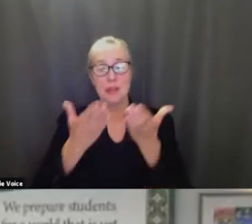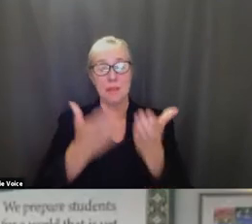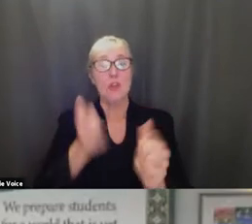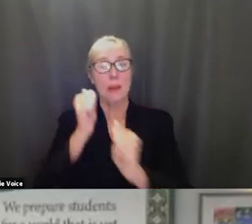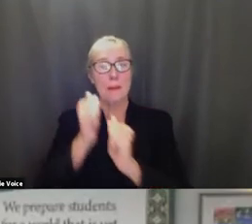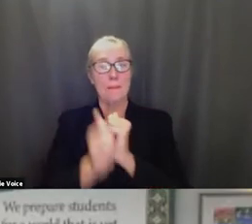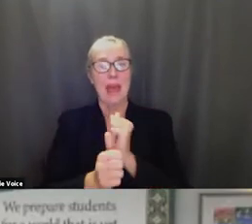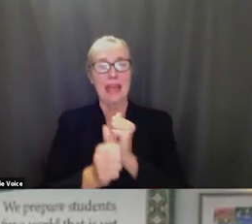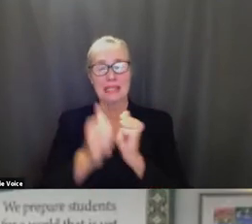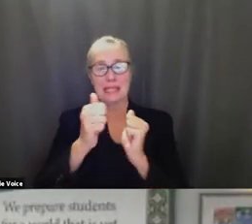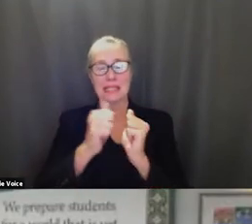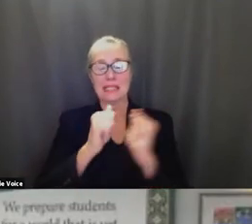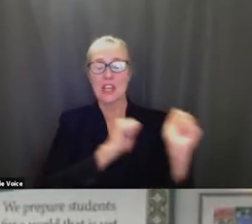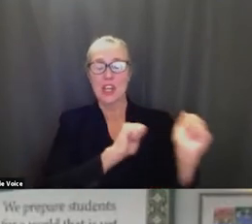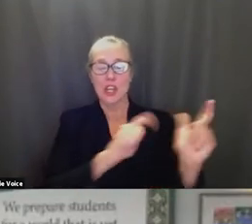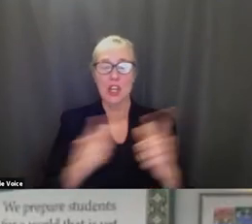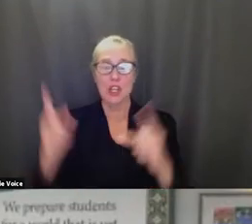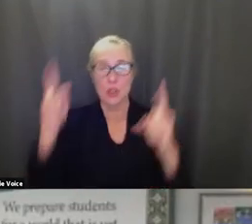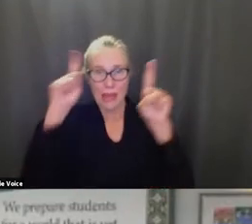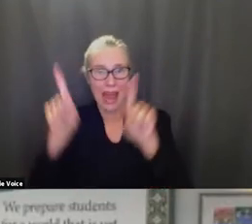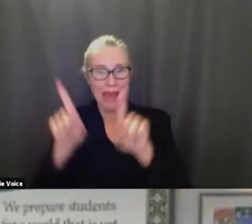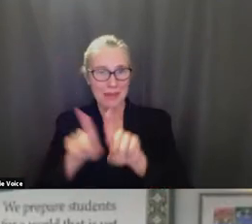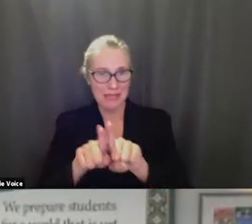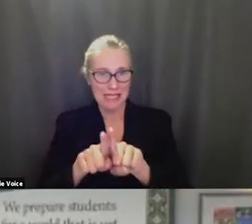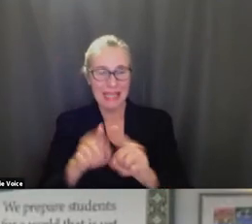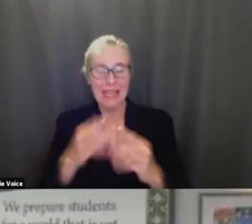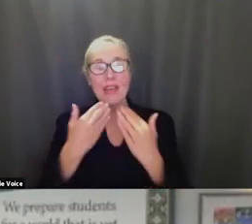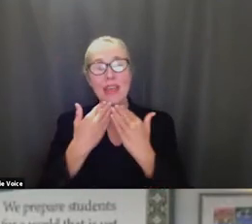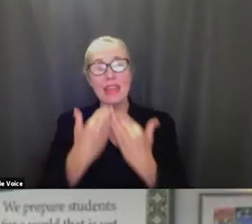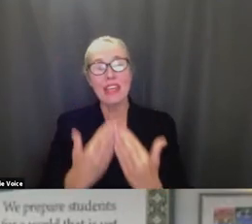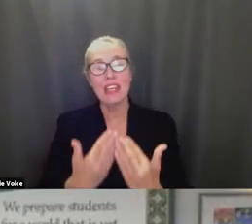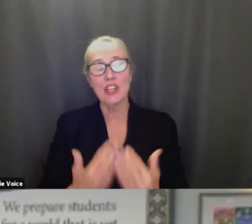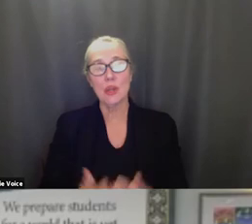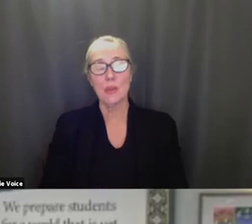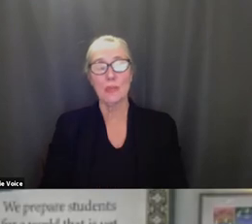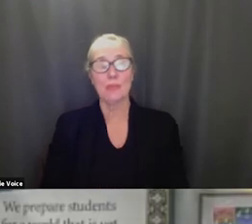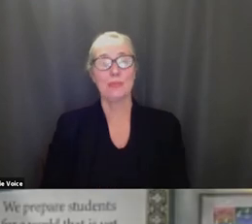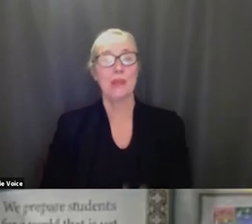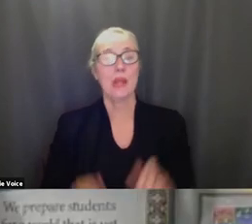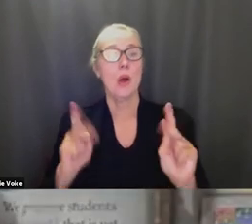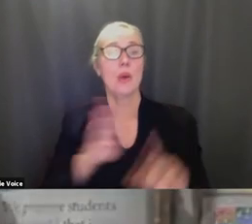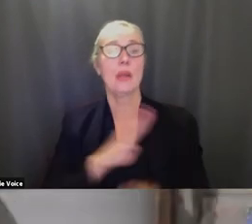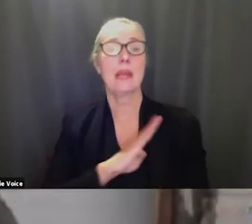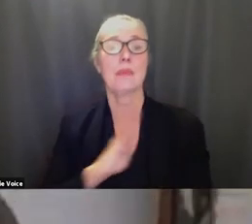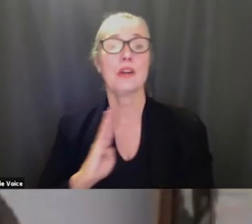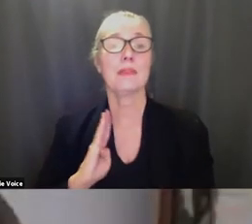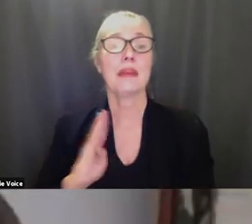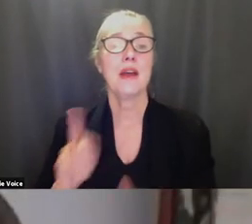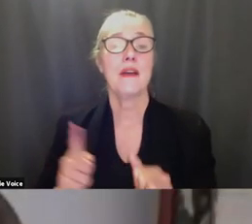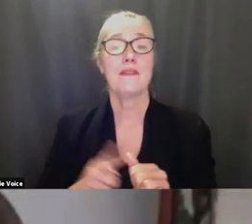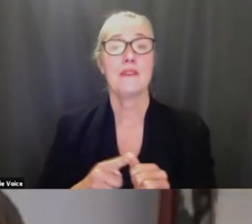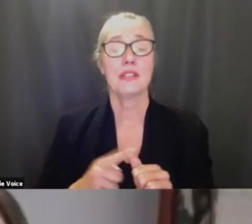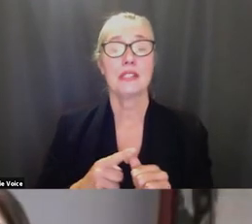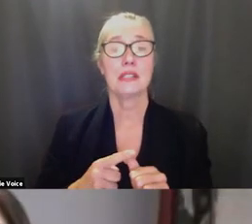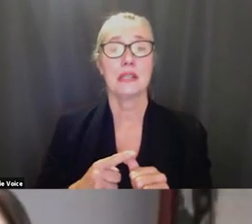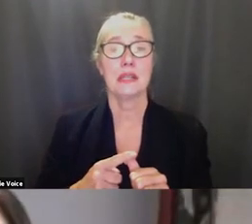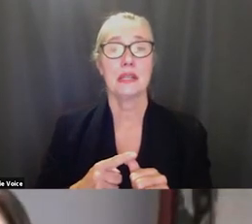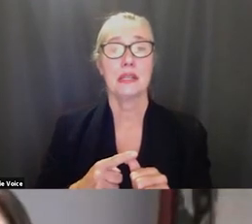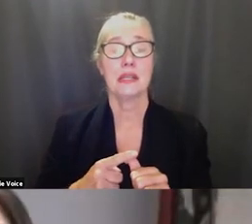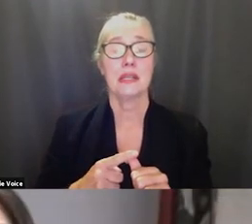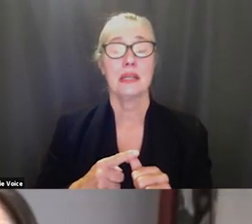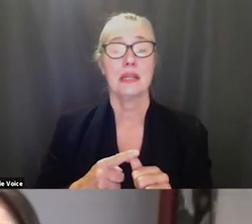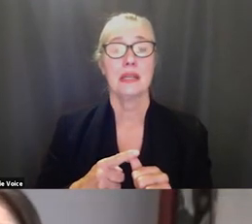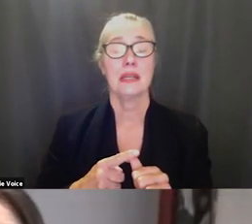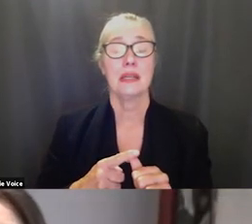unanimously thank you okay board members first of all we are going to postpone